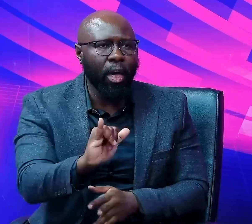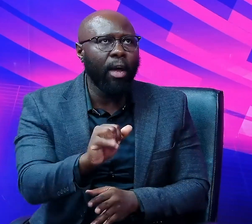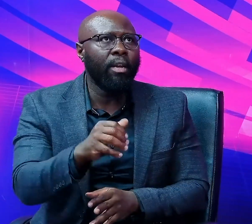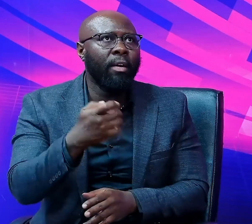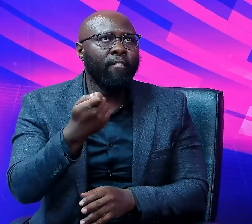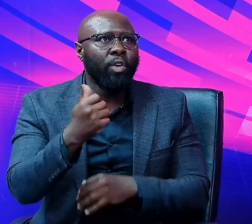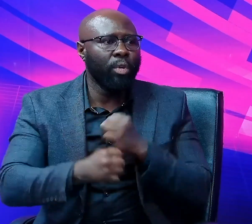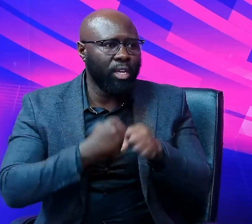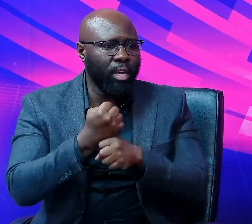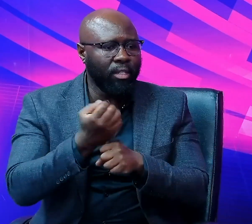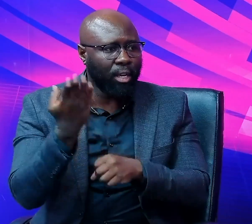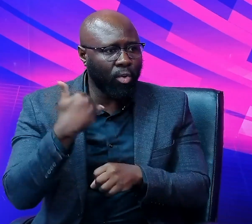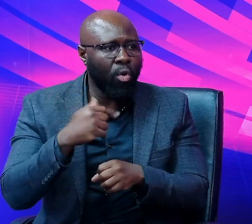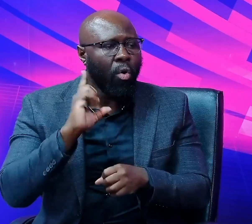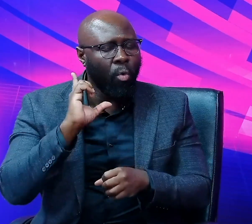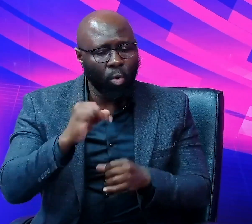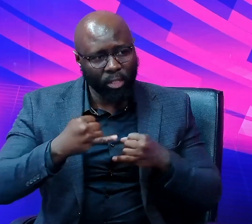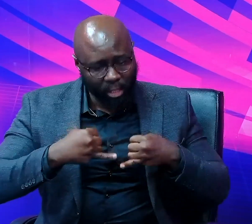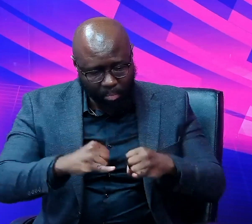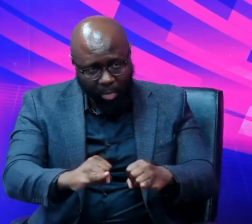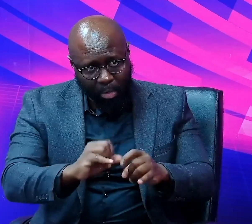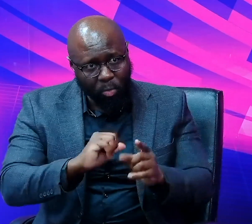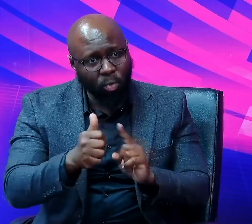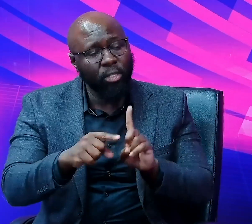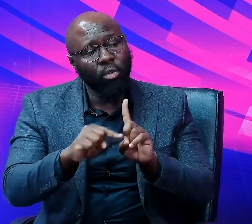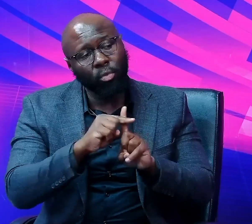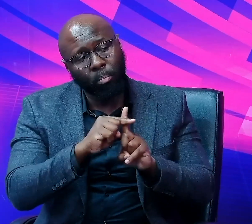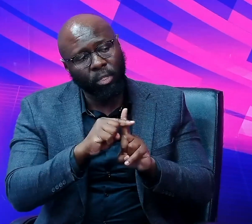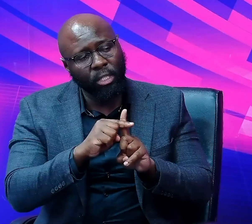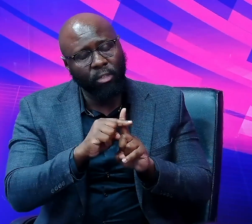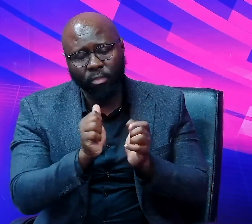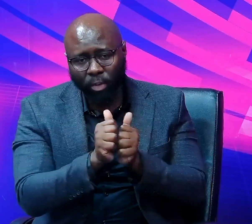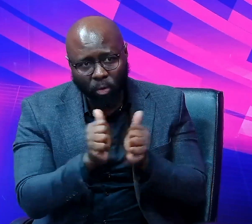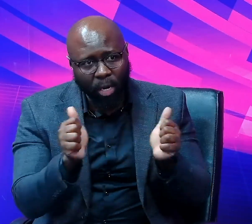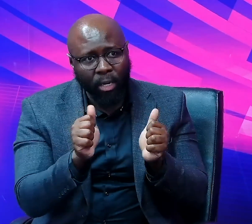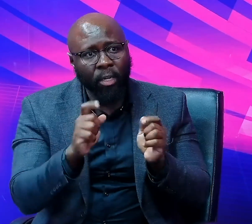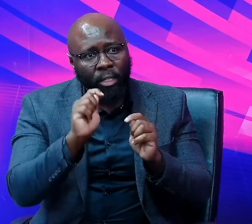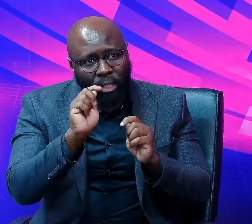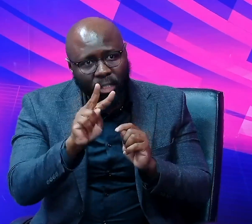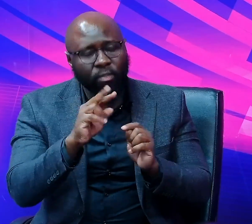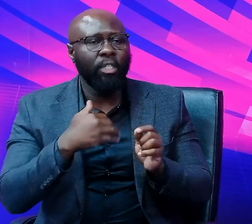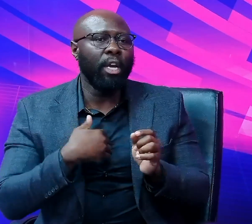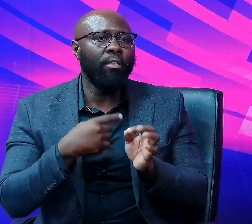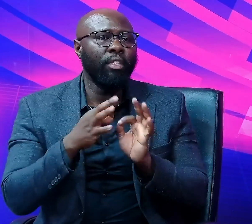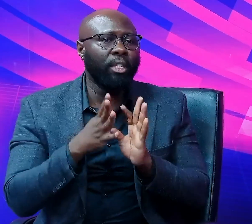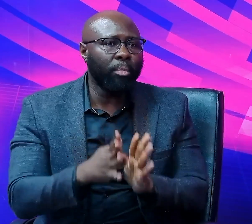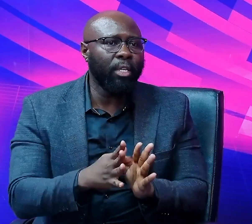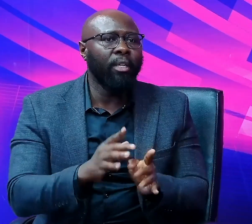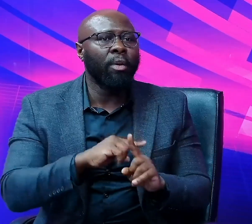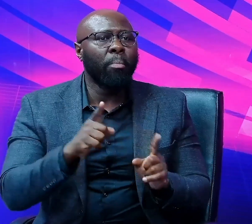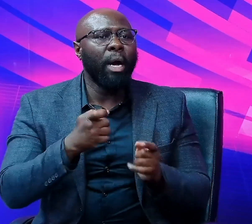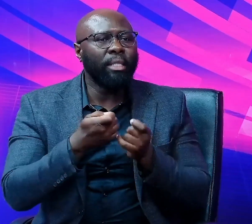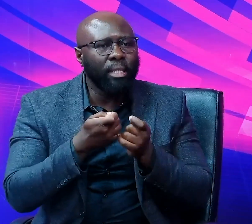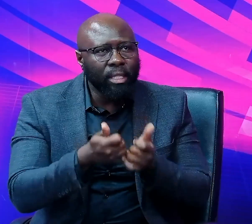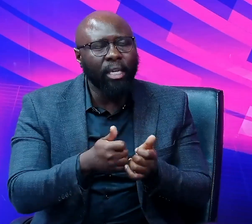TVs should have sign language interpreters, and that was implemented a few years ago, which is a positive, and it's a good thing. That